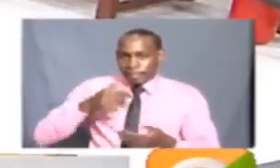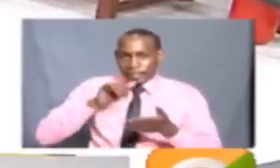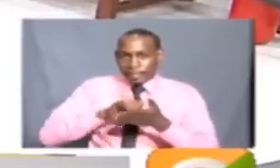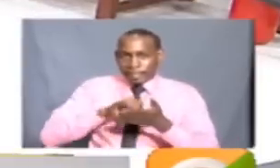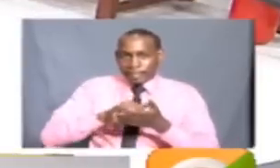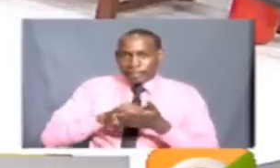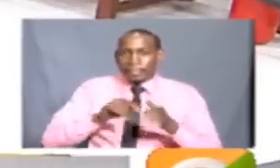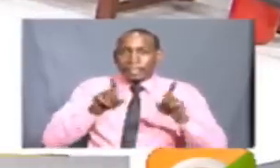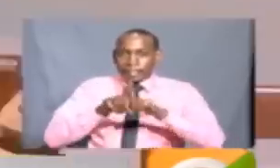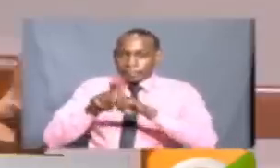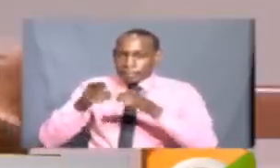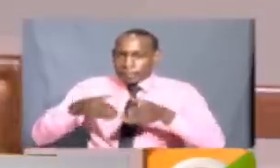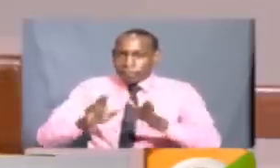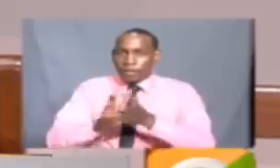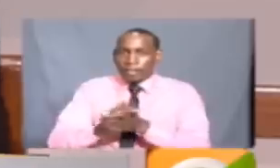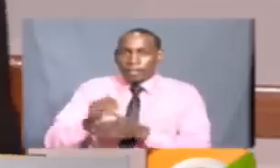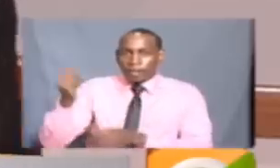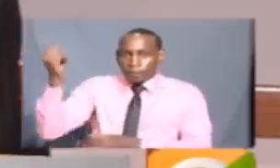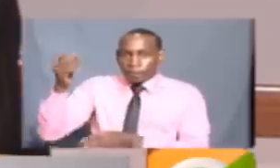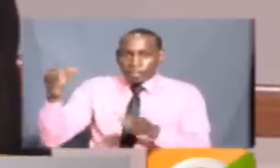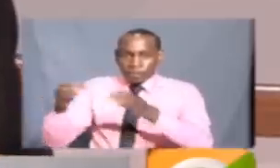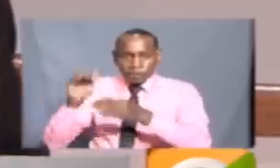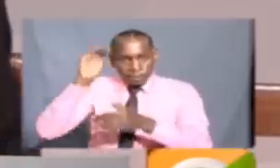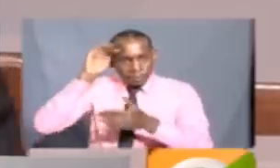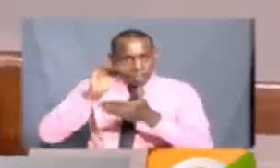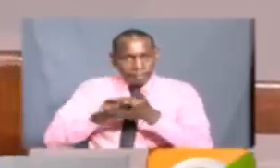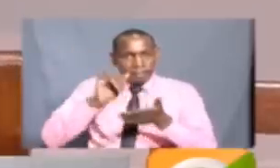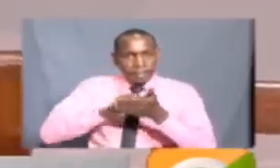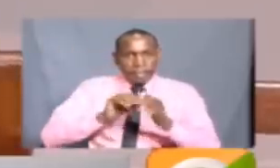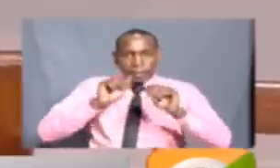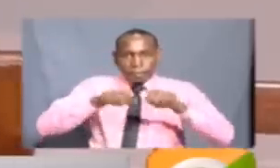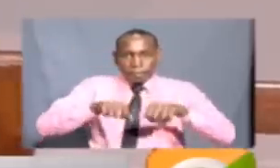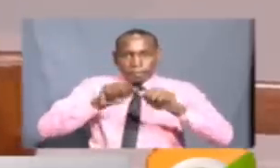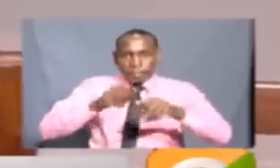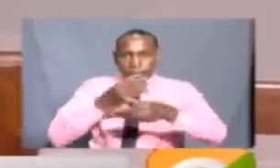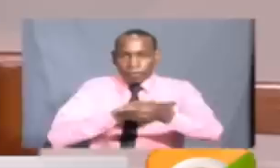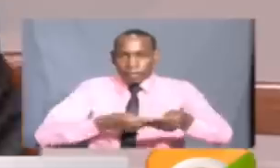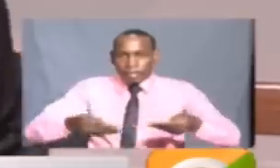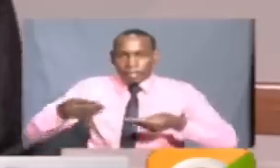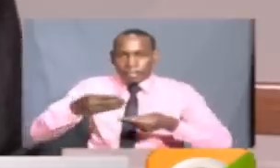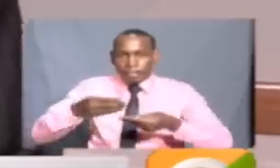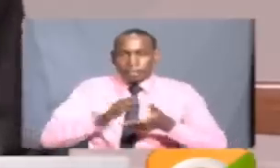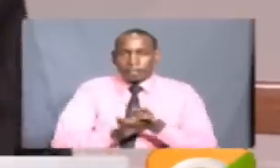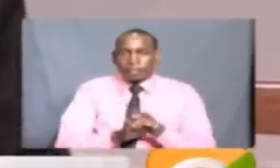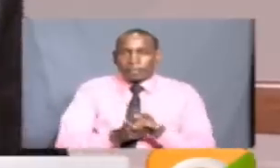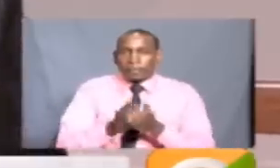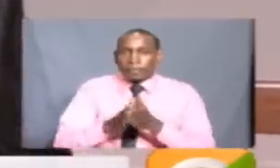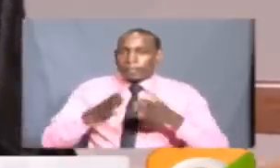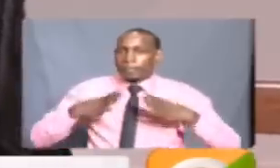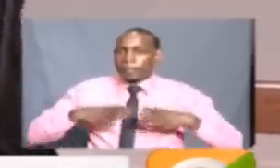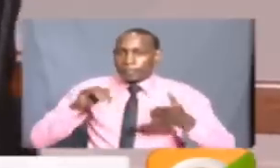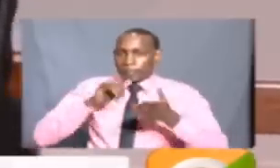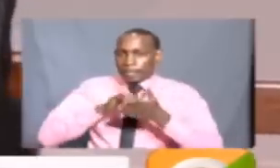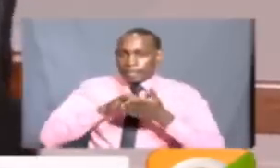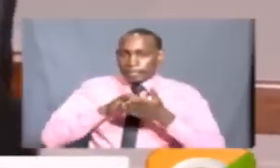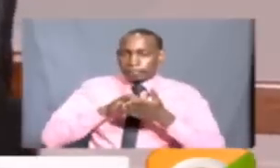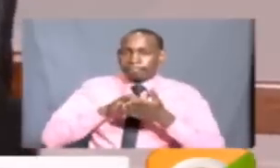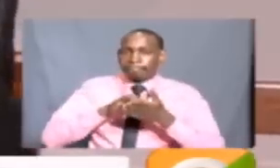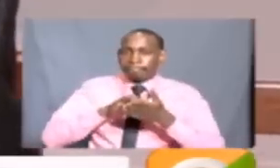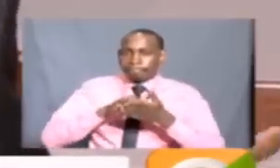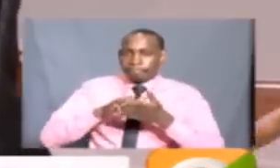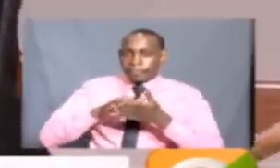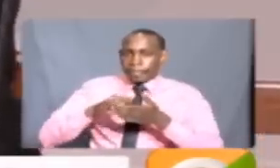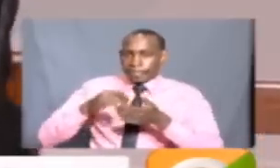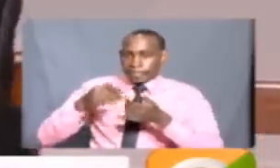the manner in which the political class believe that it can exchange their citizens. Yes. That you come